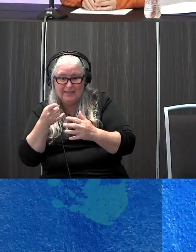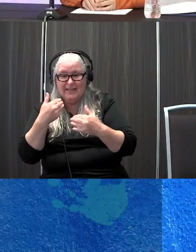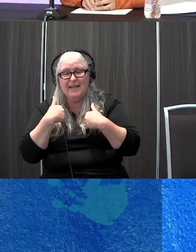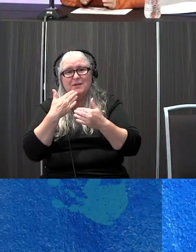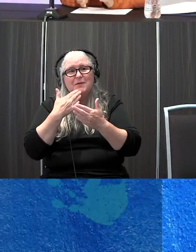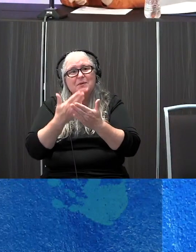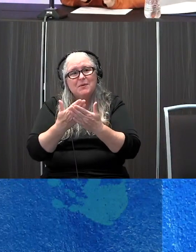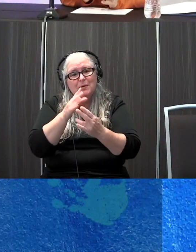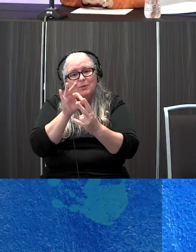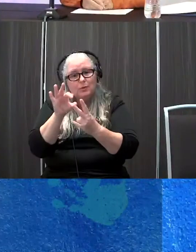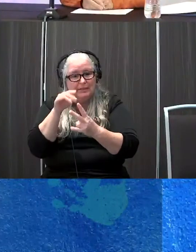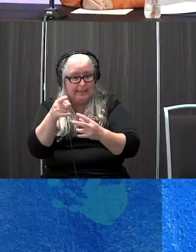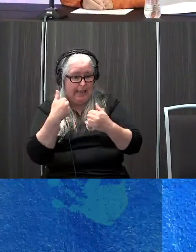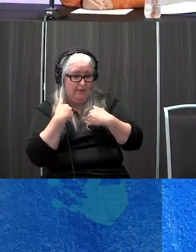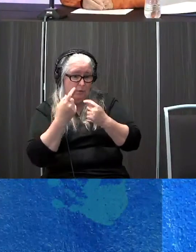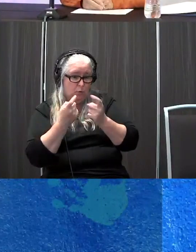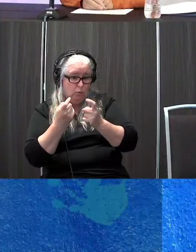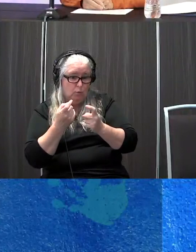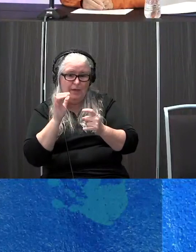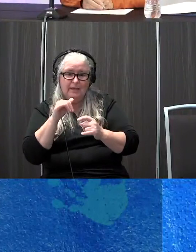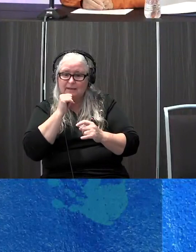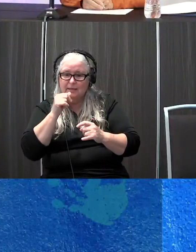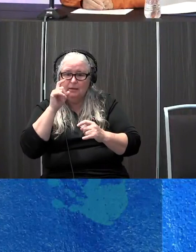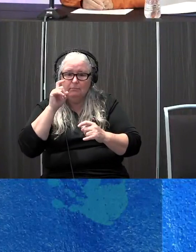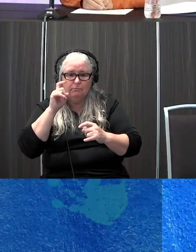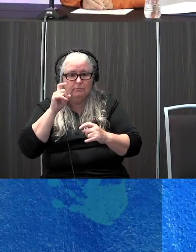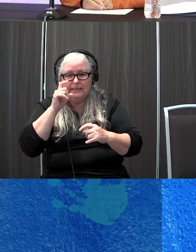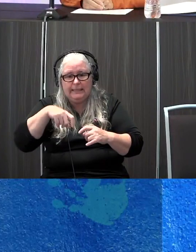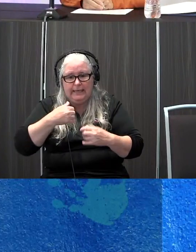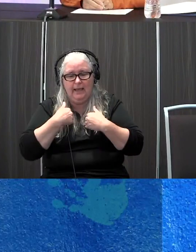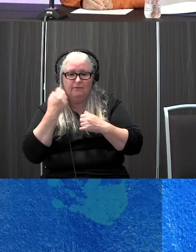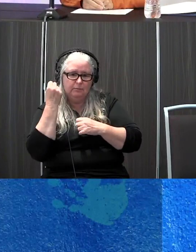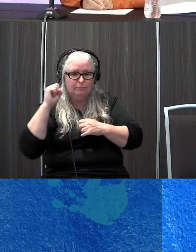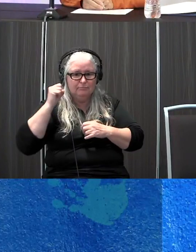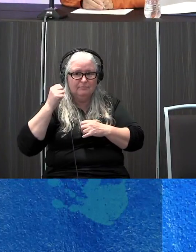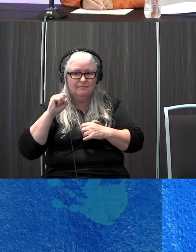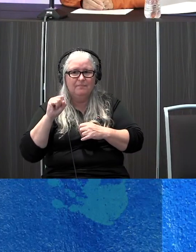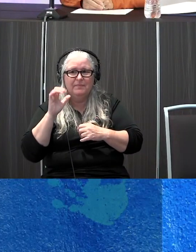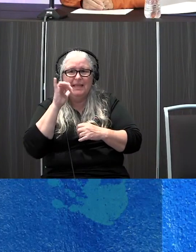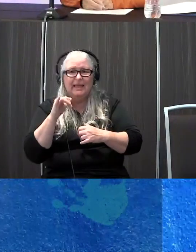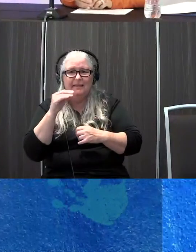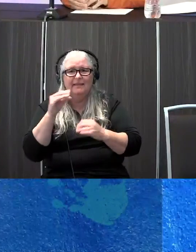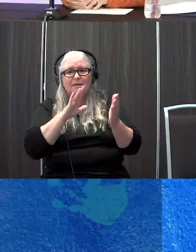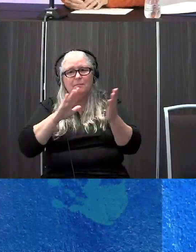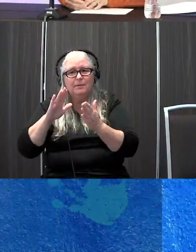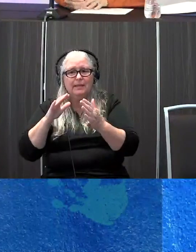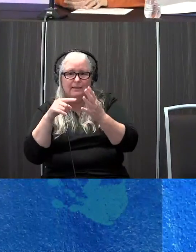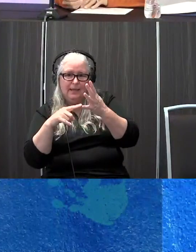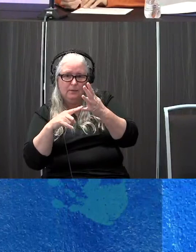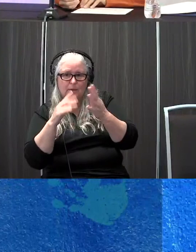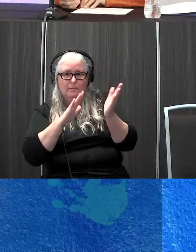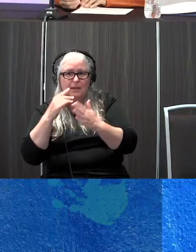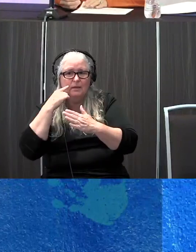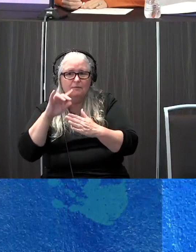he had control. And that kept us from getting in that power struggle. And then planning for the point of no return. So with crisis